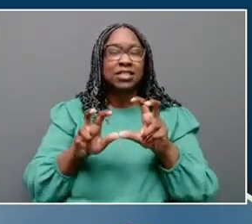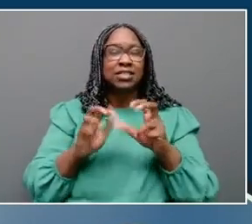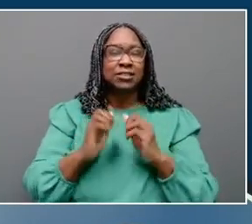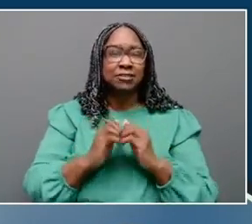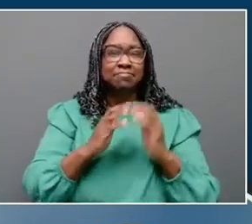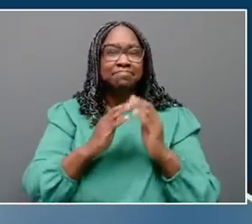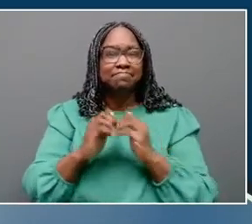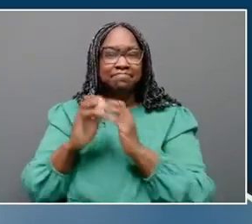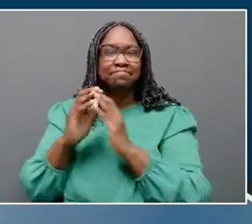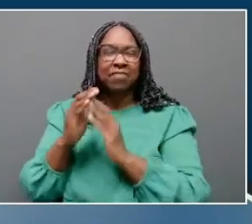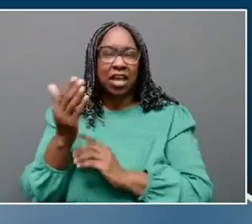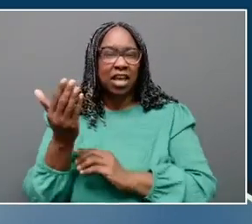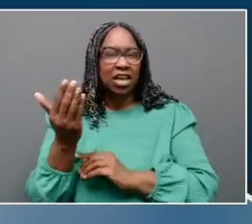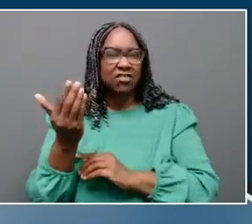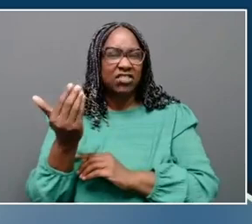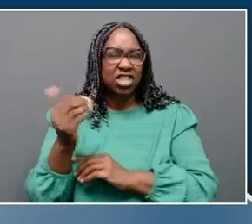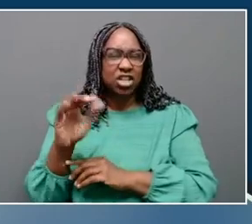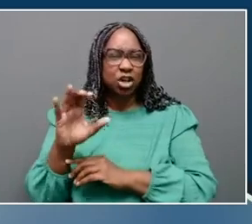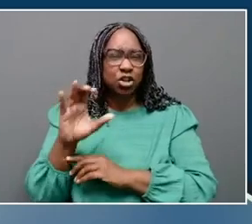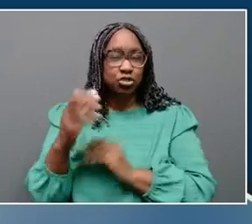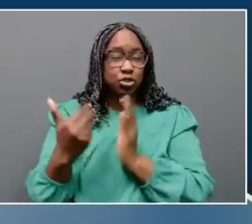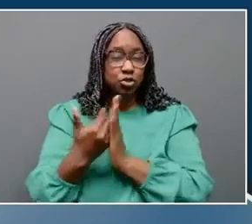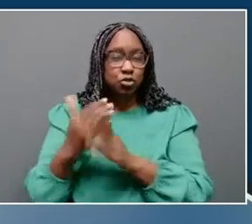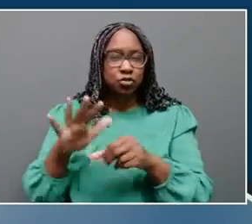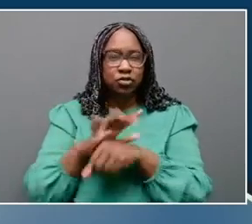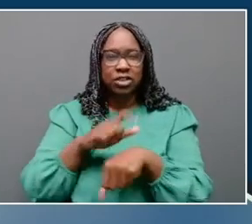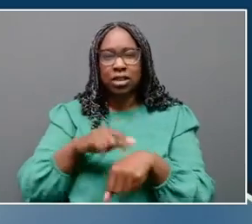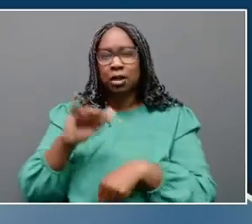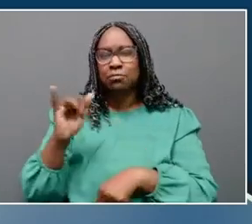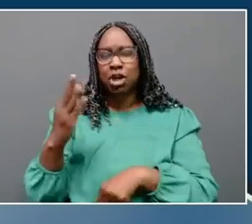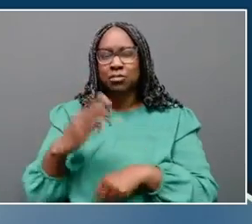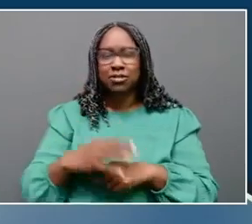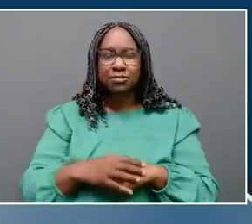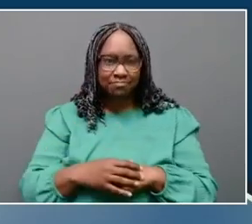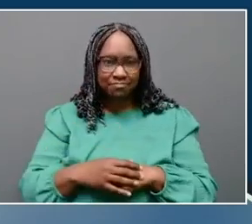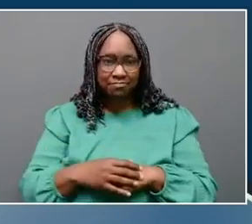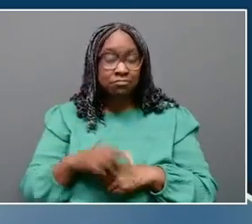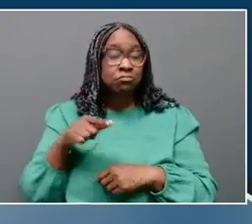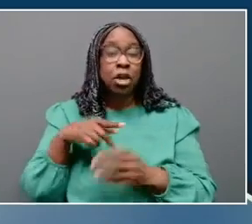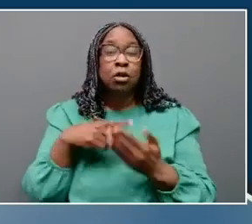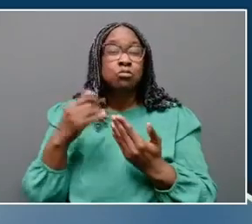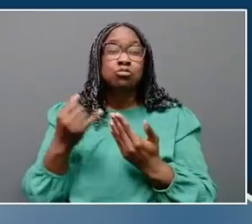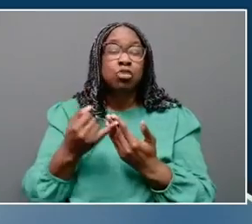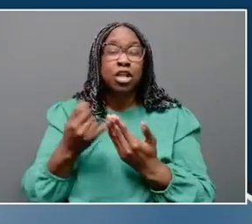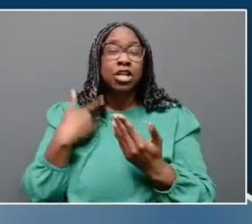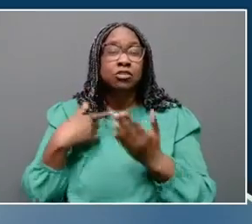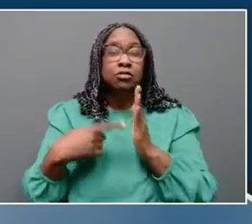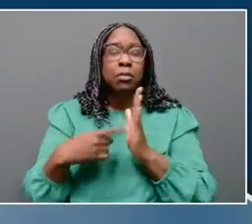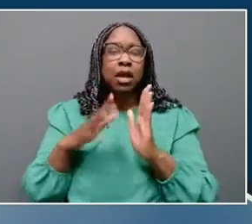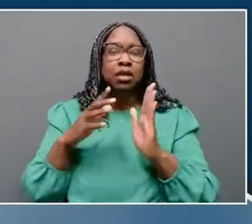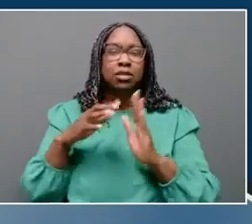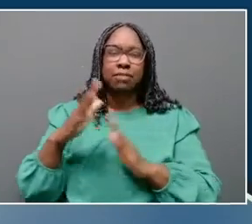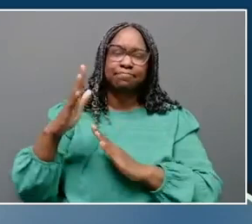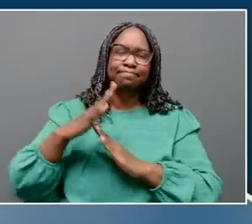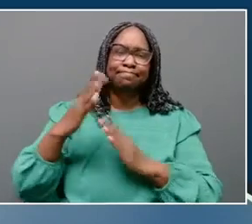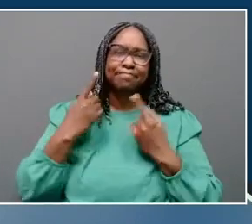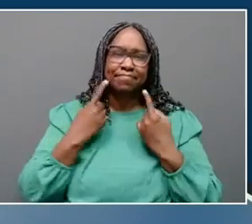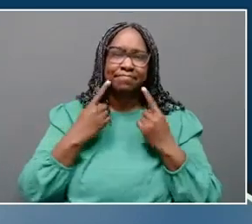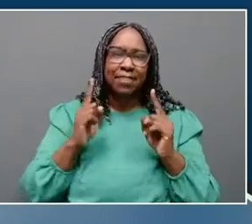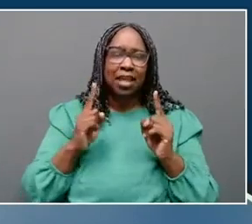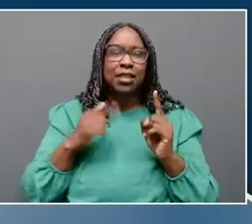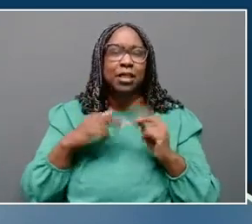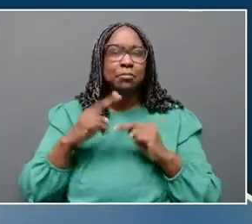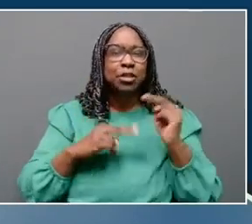1,500 new full-time jobs. Better still, this project represents a major success for our site and building development